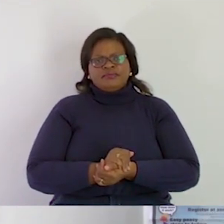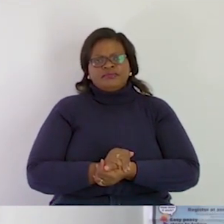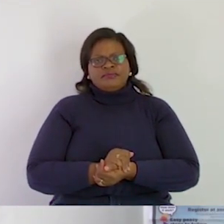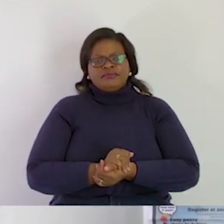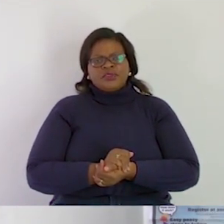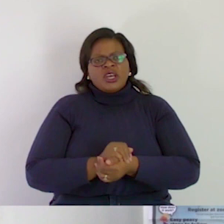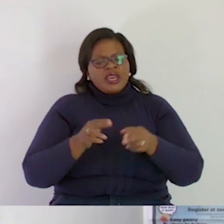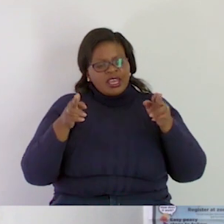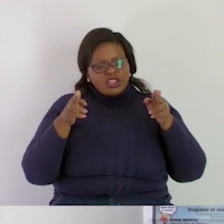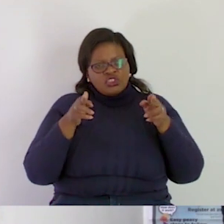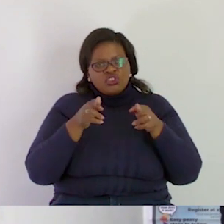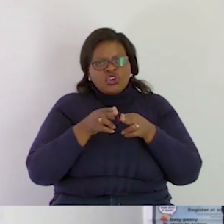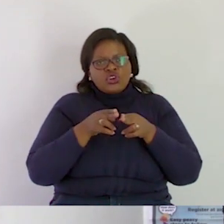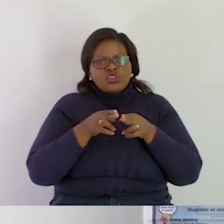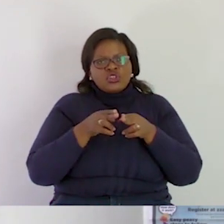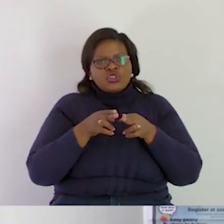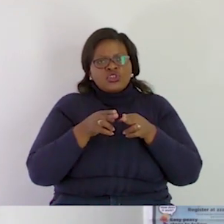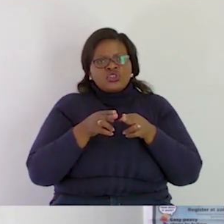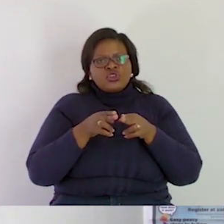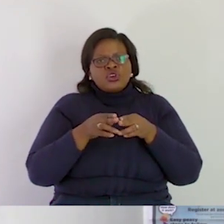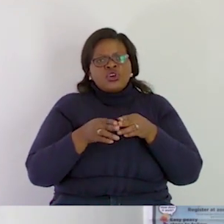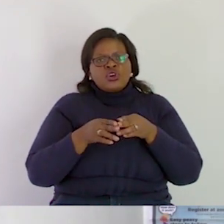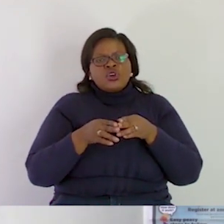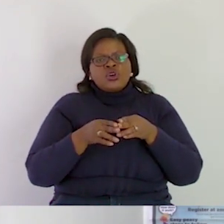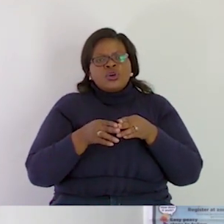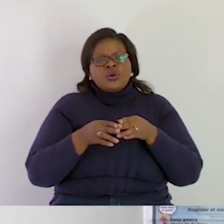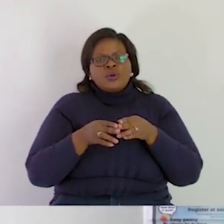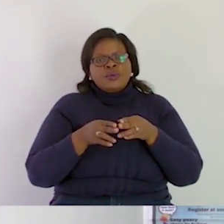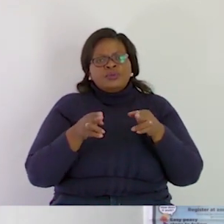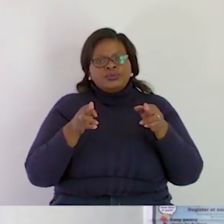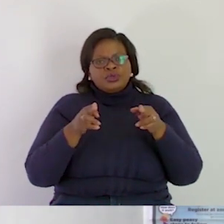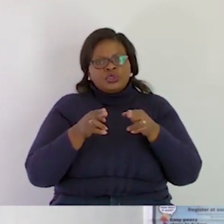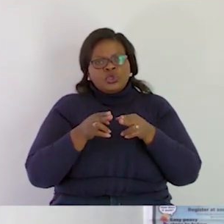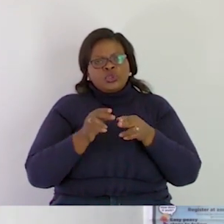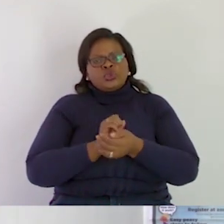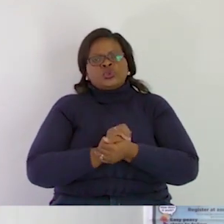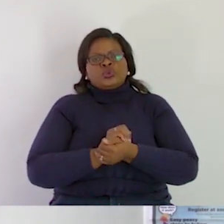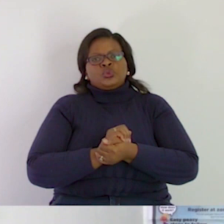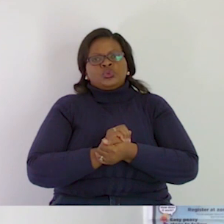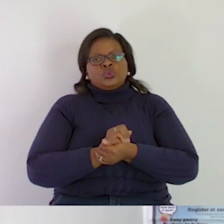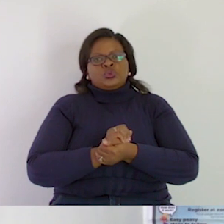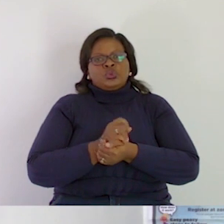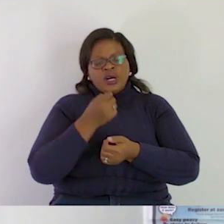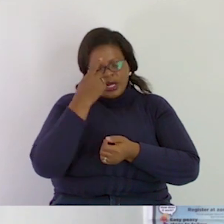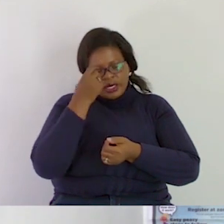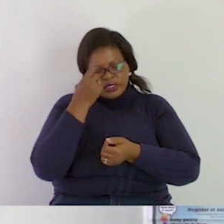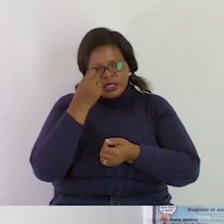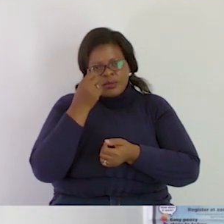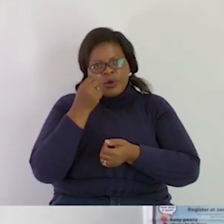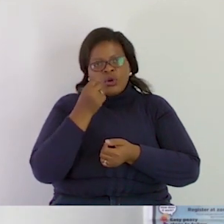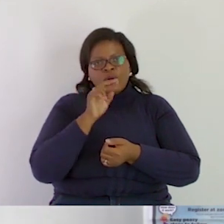in short, I like to do things a little bit short and more understandable.